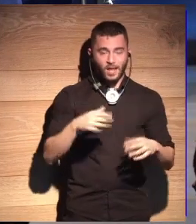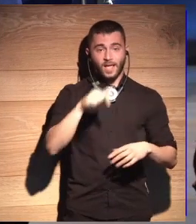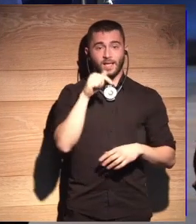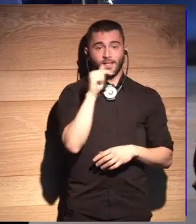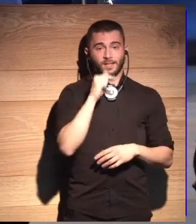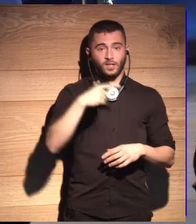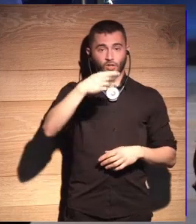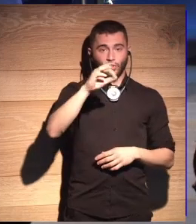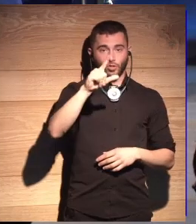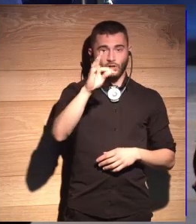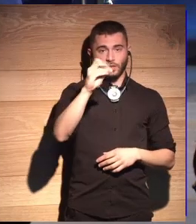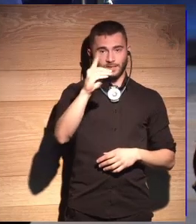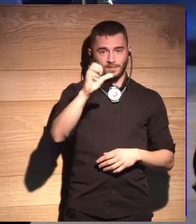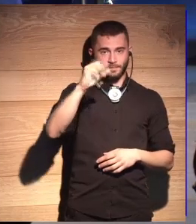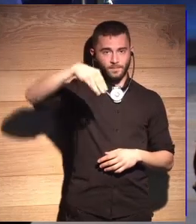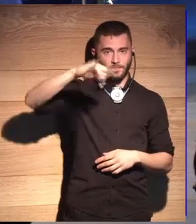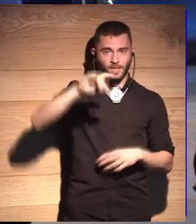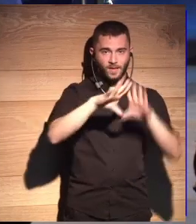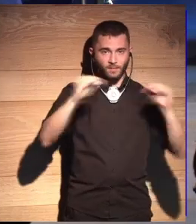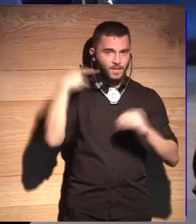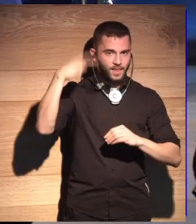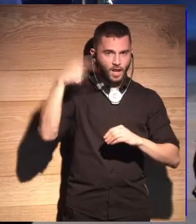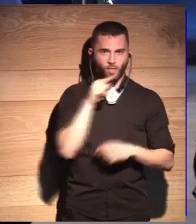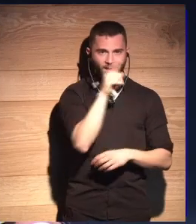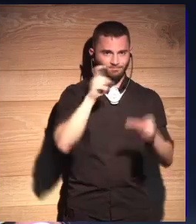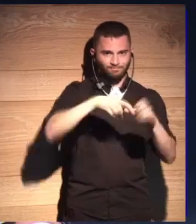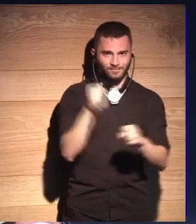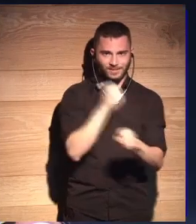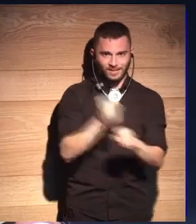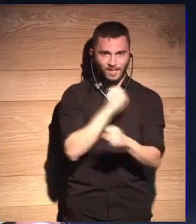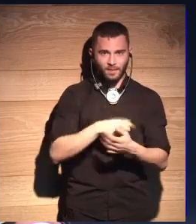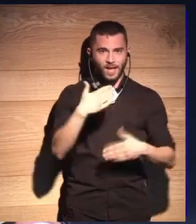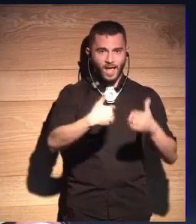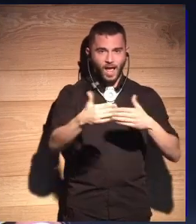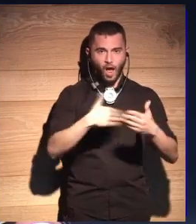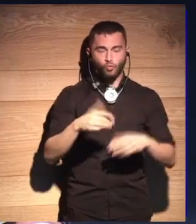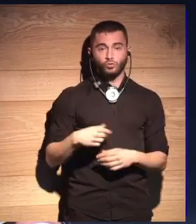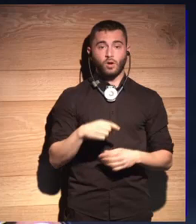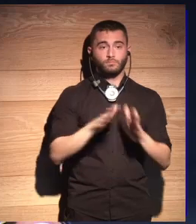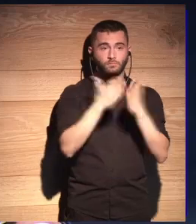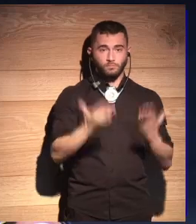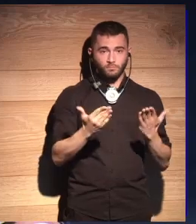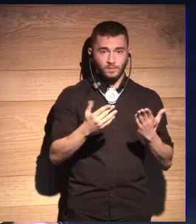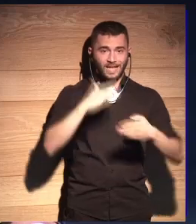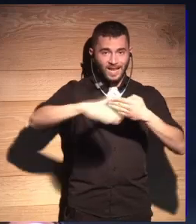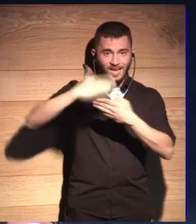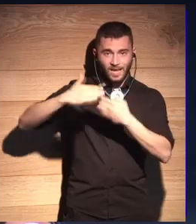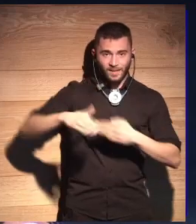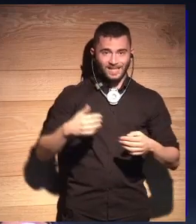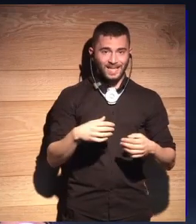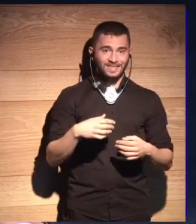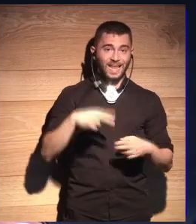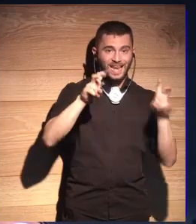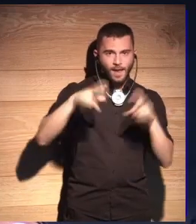the political economy, Goldsmith Political Economy Center. He belongs to the University of London. He has written The Limits